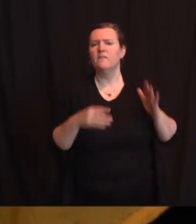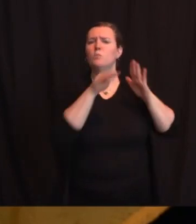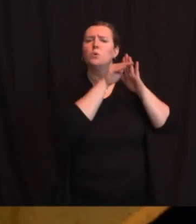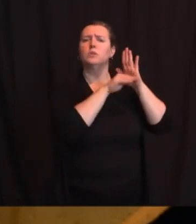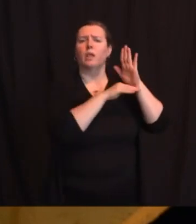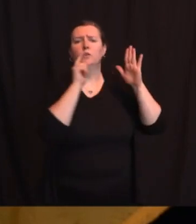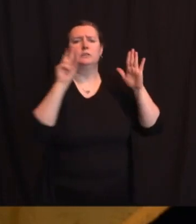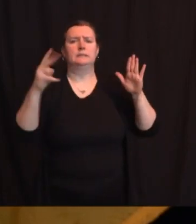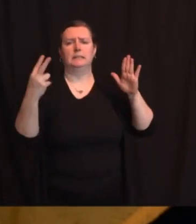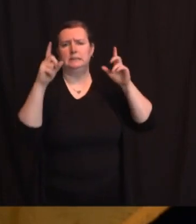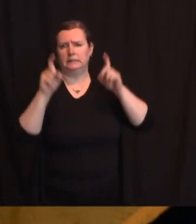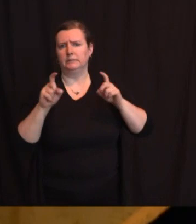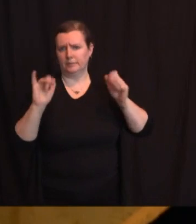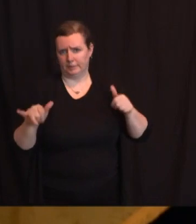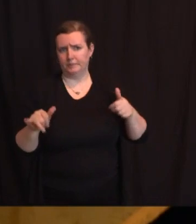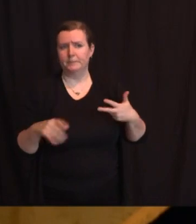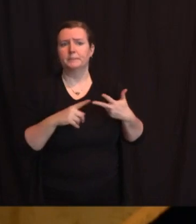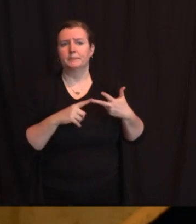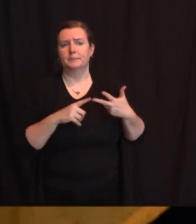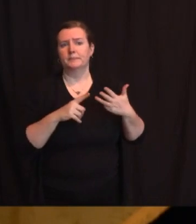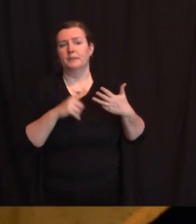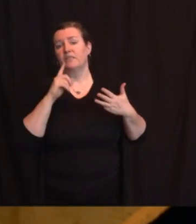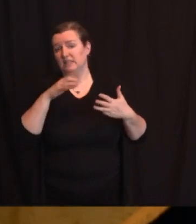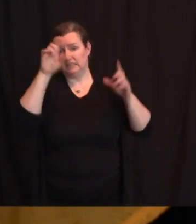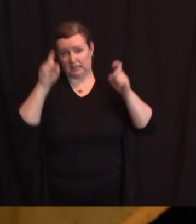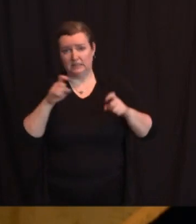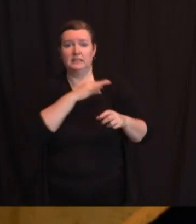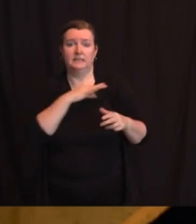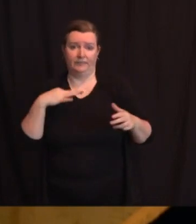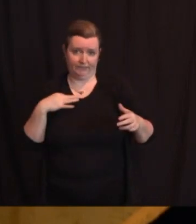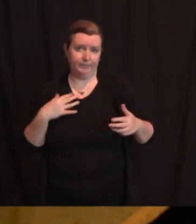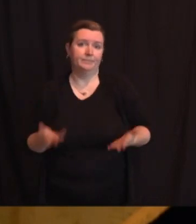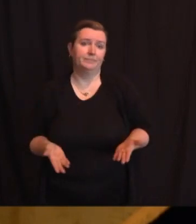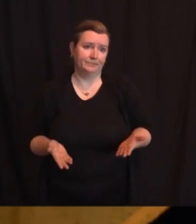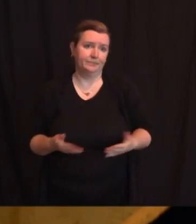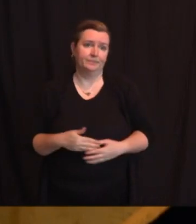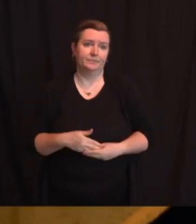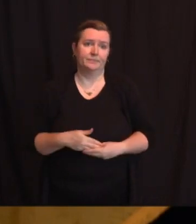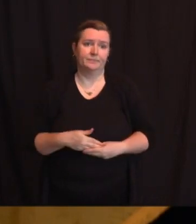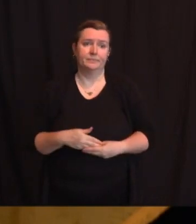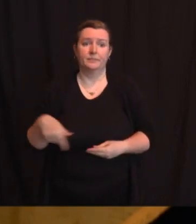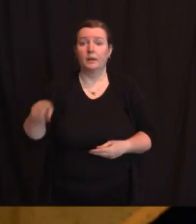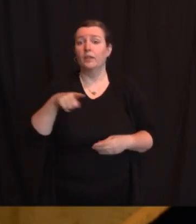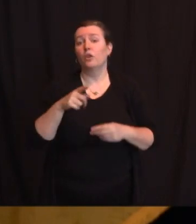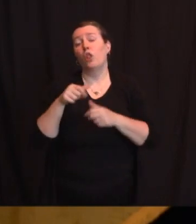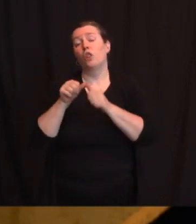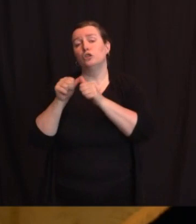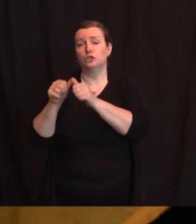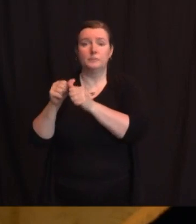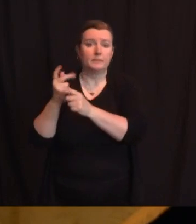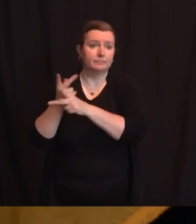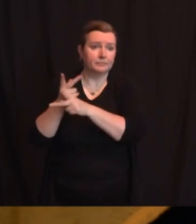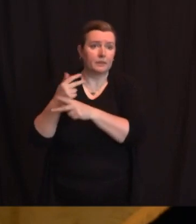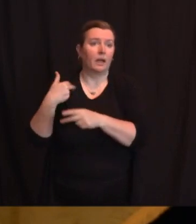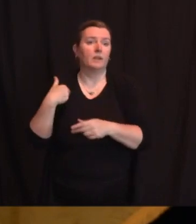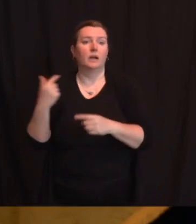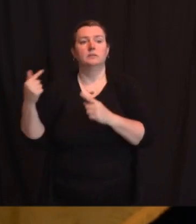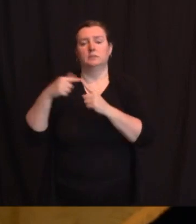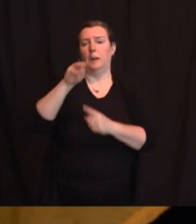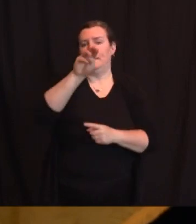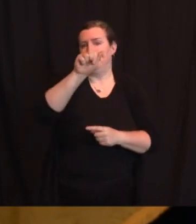have to submit an attestation to the Department of Health by May 19th, 2020, stating that they have developed such